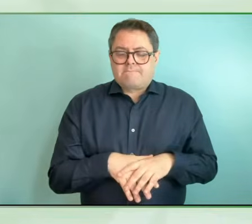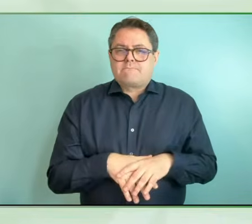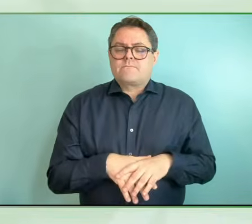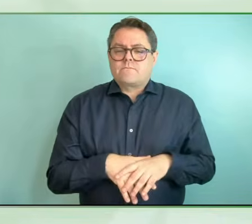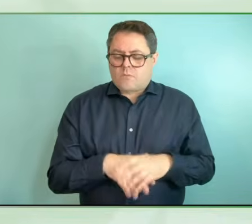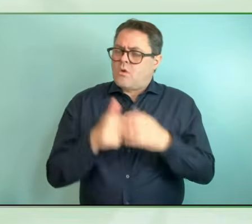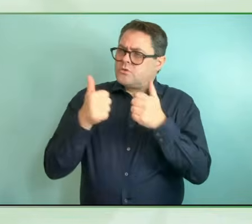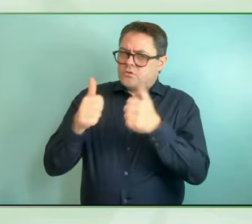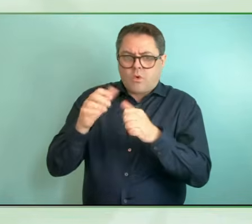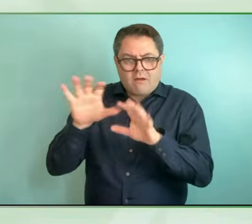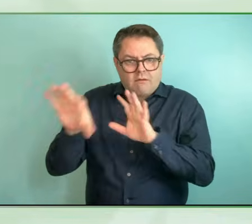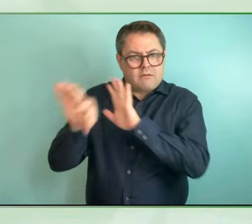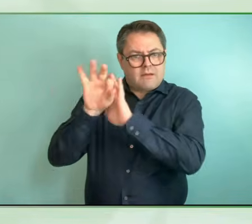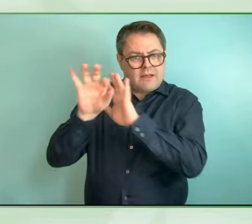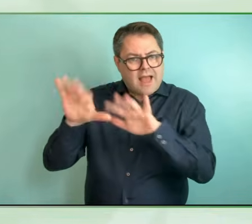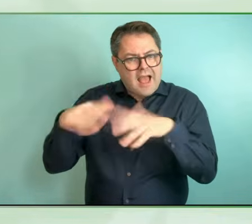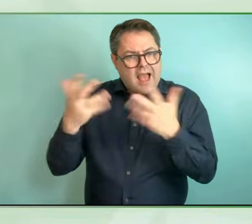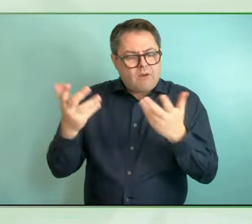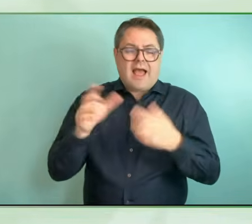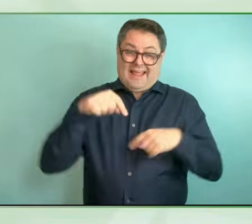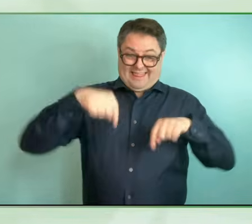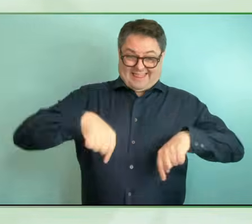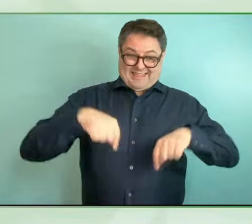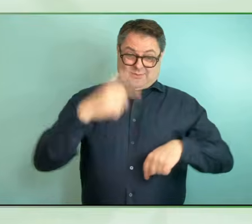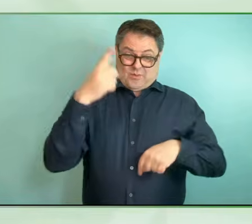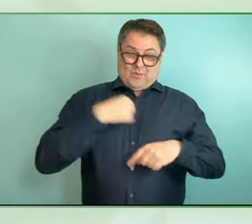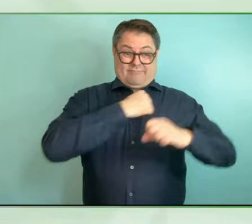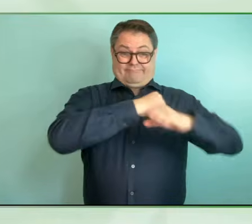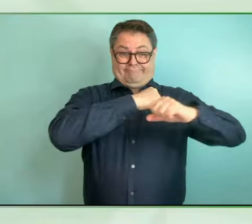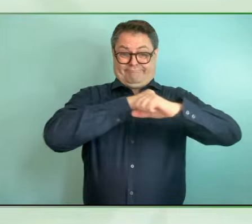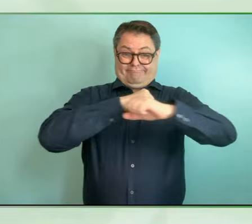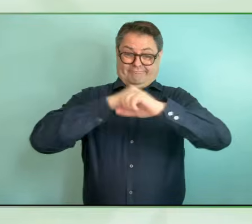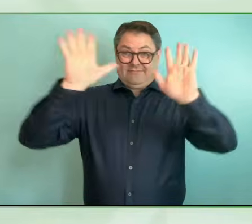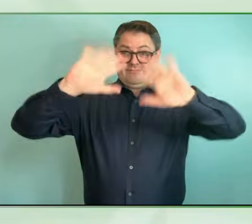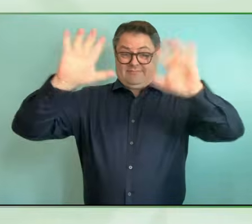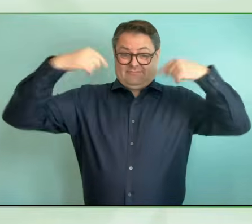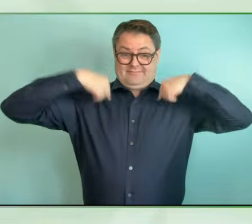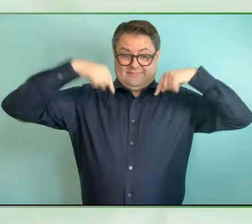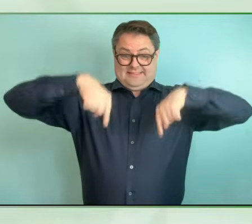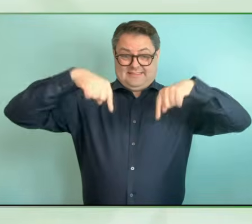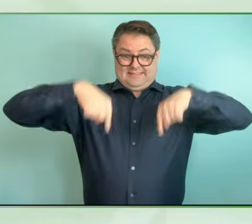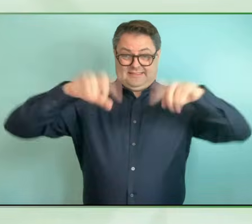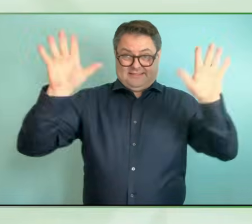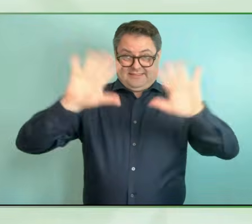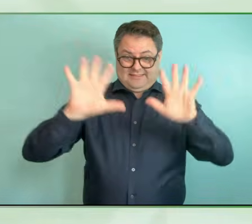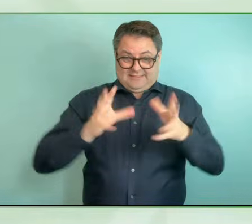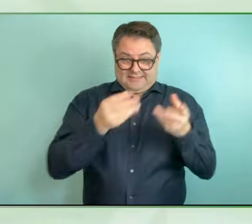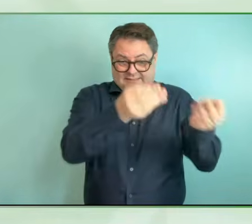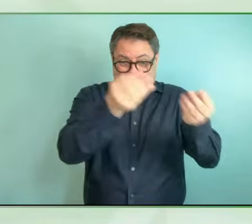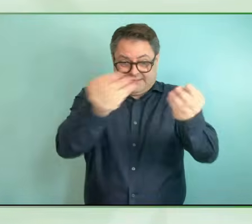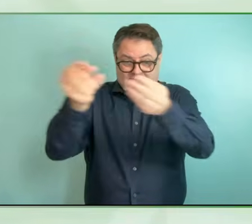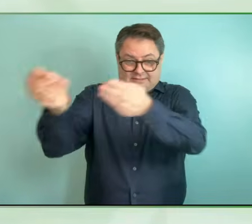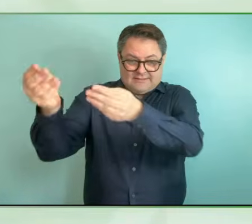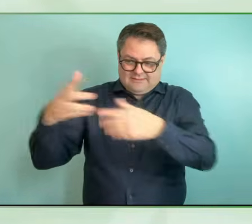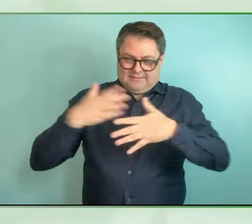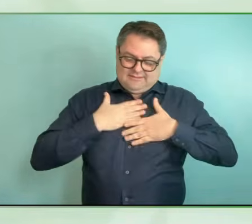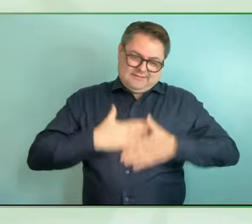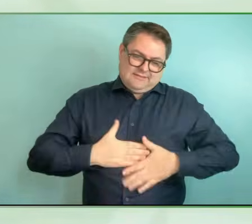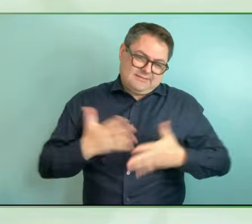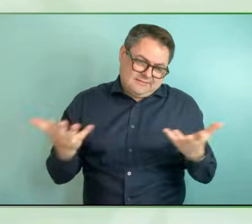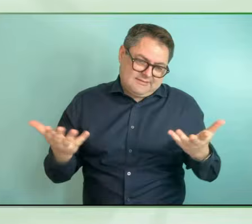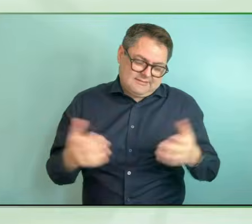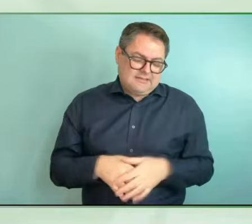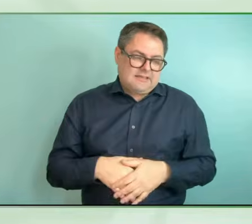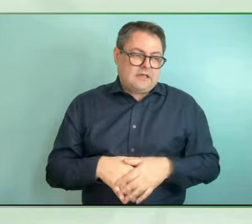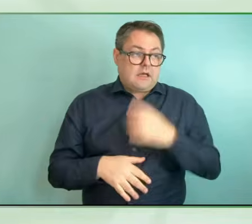to promote it. We're going around and telling people about it, of course. It's at the moment,